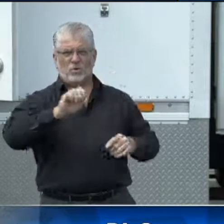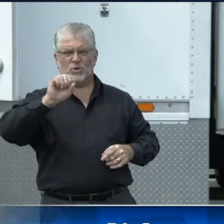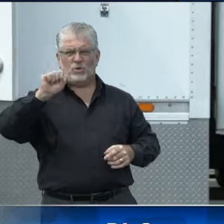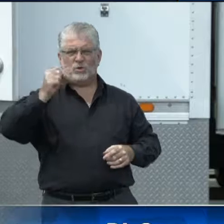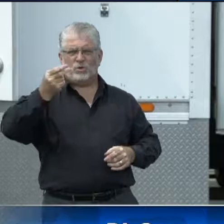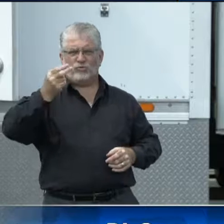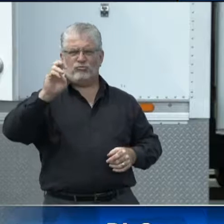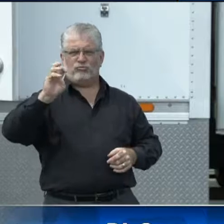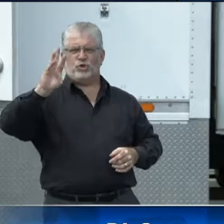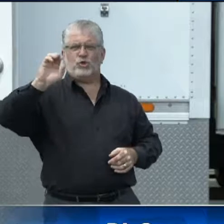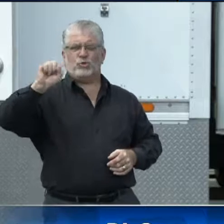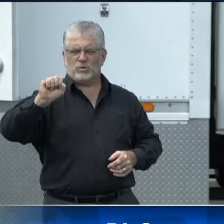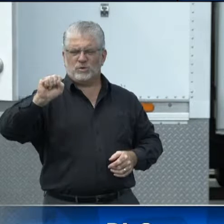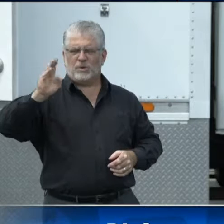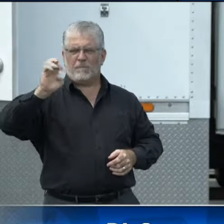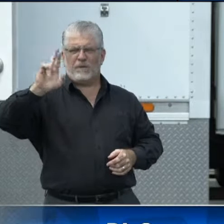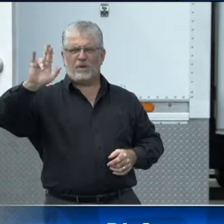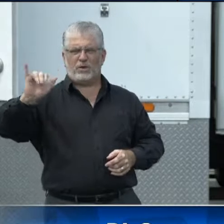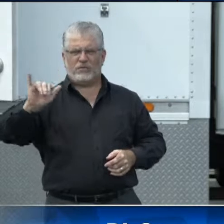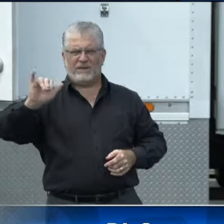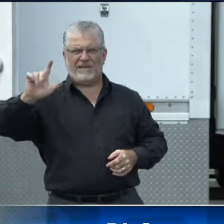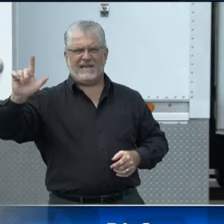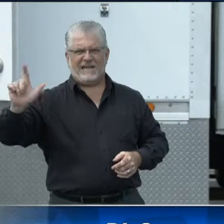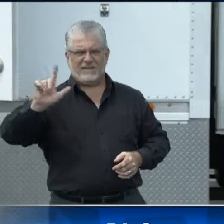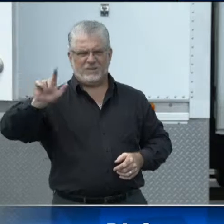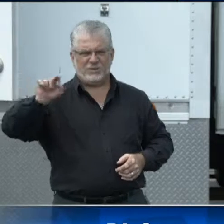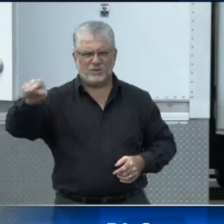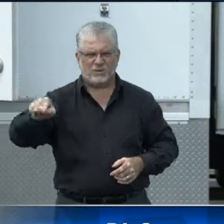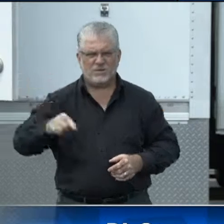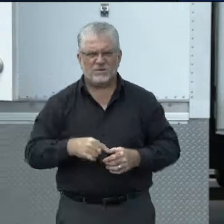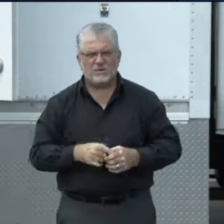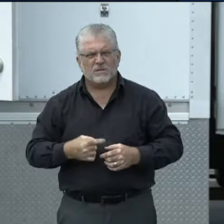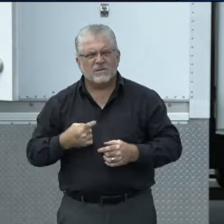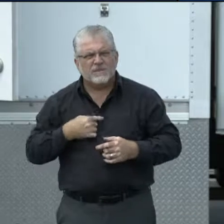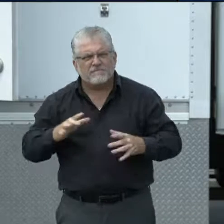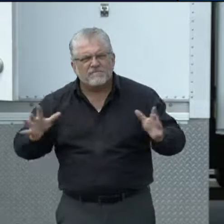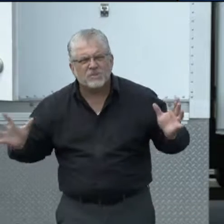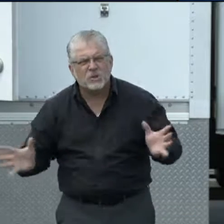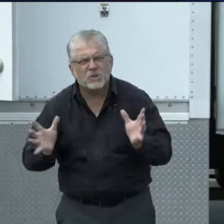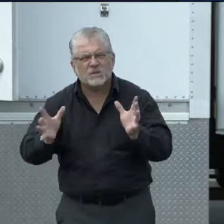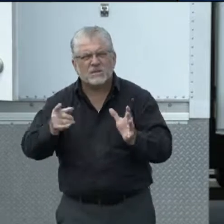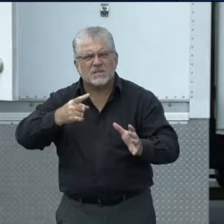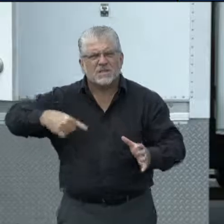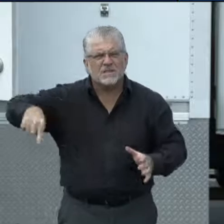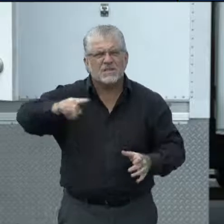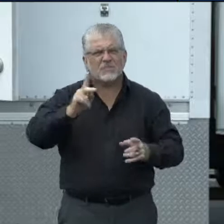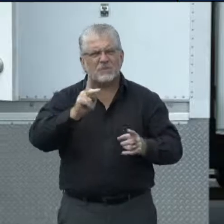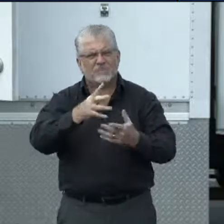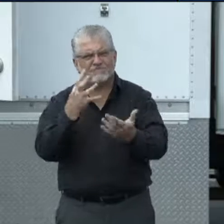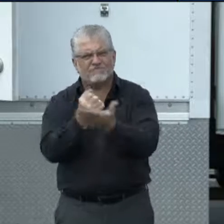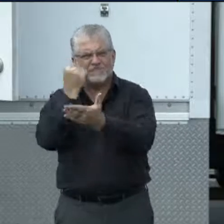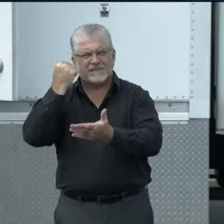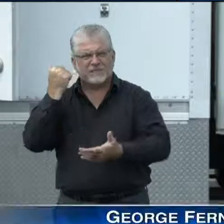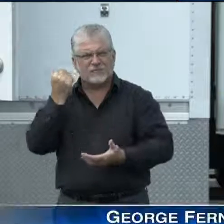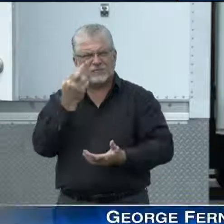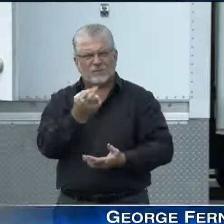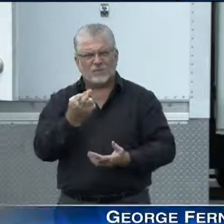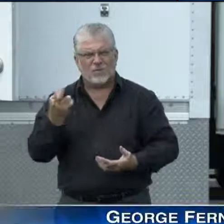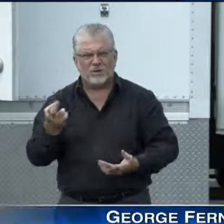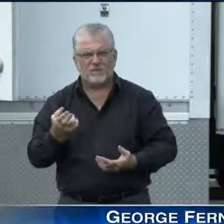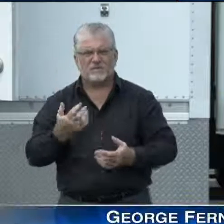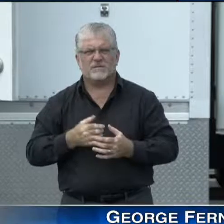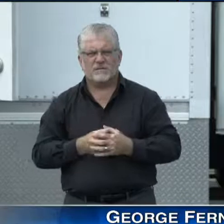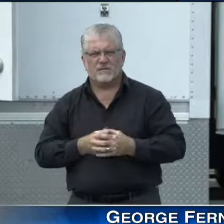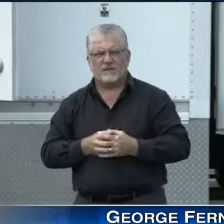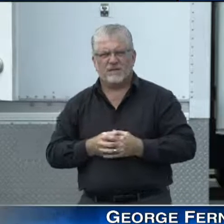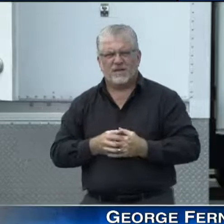advantage of this incredible community resource. We can all benefit from COVID-19 education so we can protect ourselves and